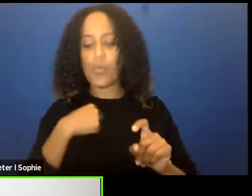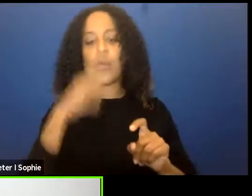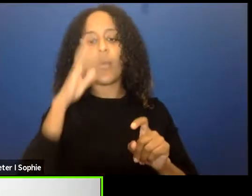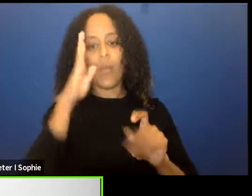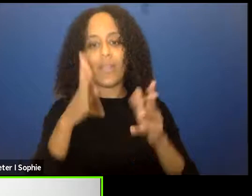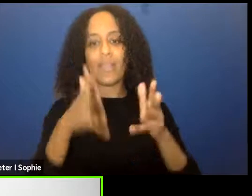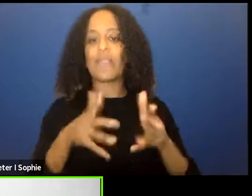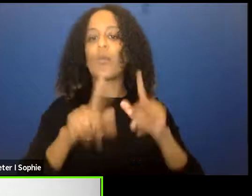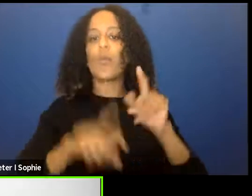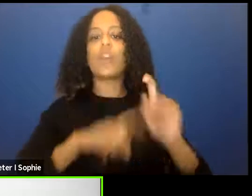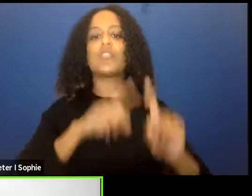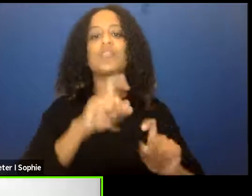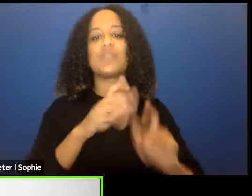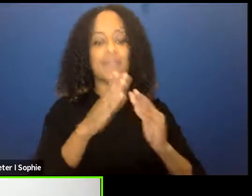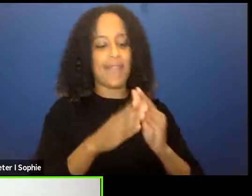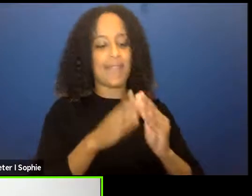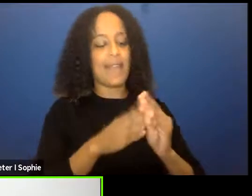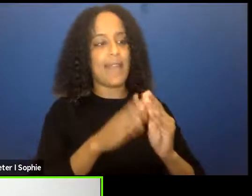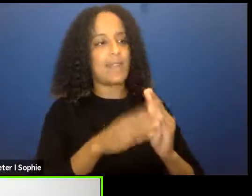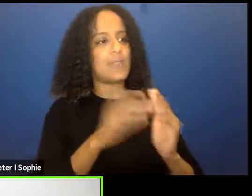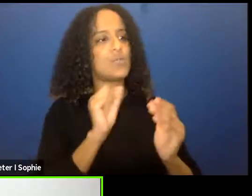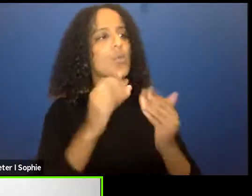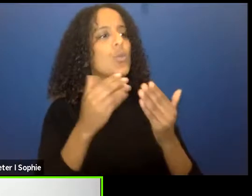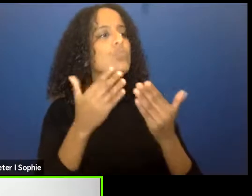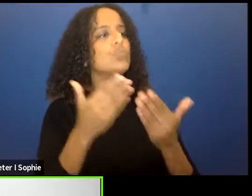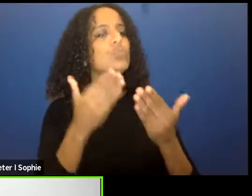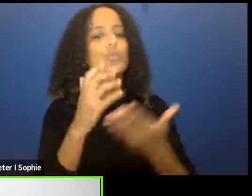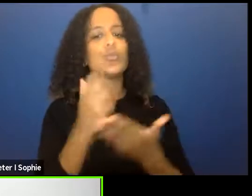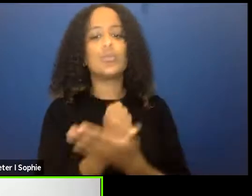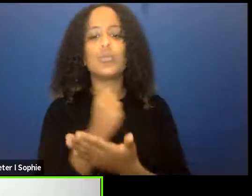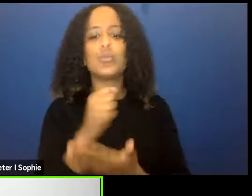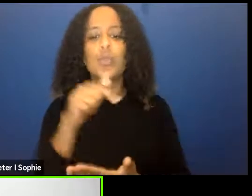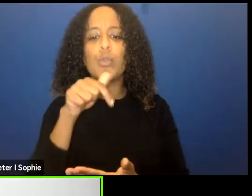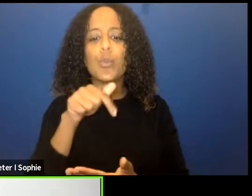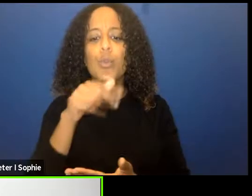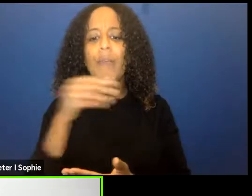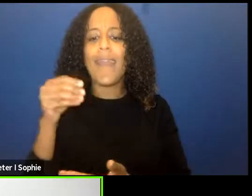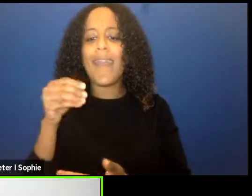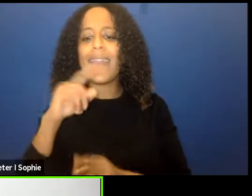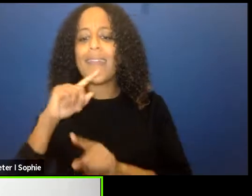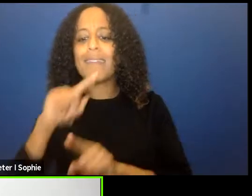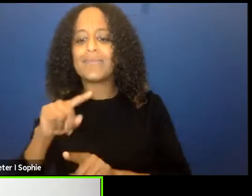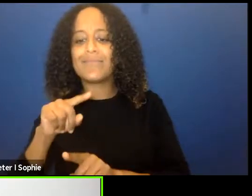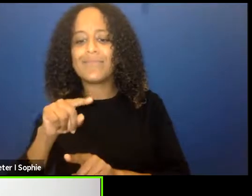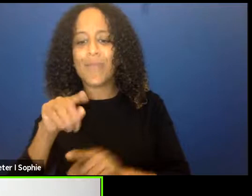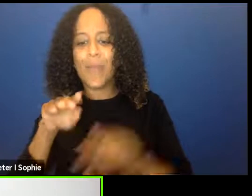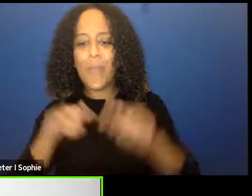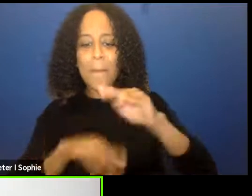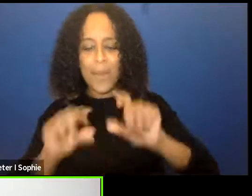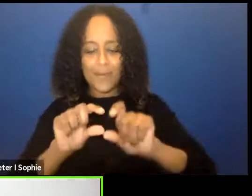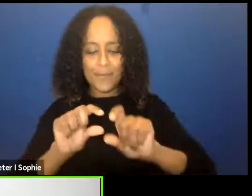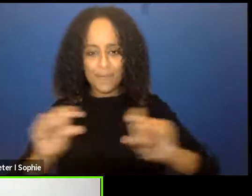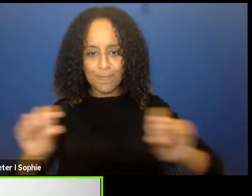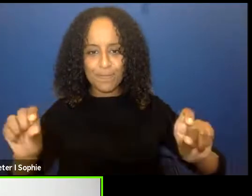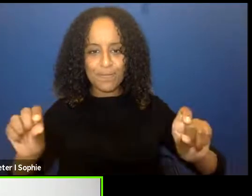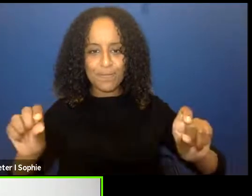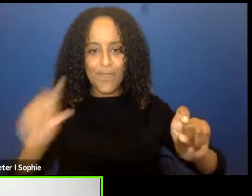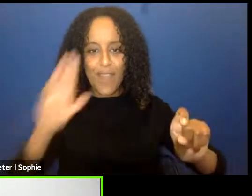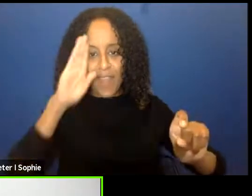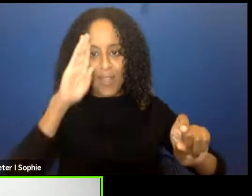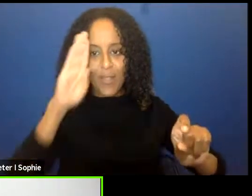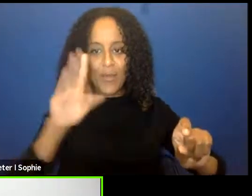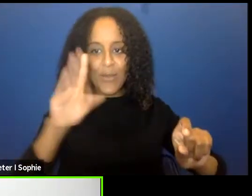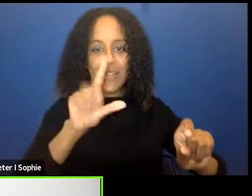for questions at the end. So just use the Q&A function so we can find it easily. That's down at the bottom of your screen as well. Hello, Leva.